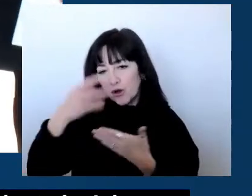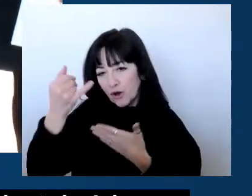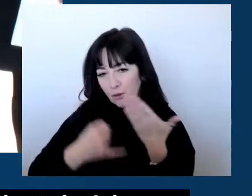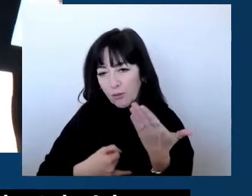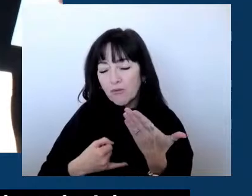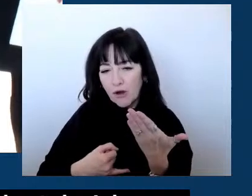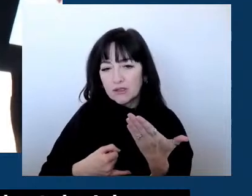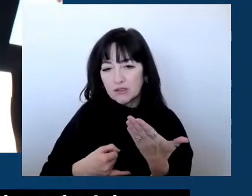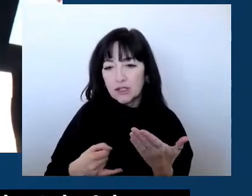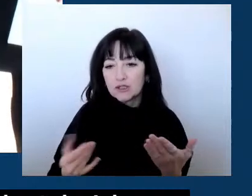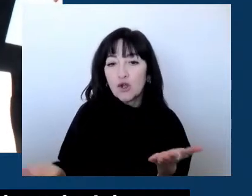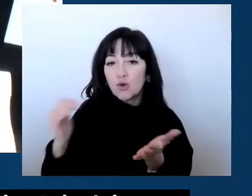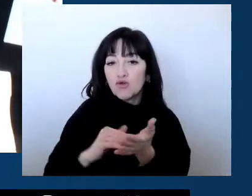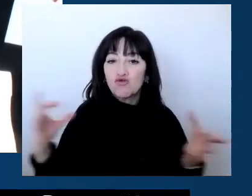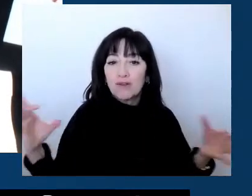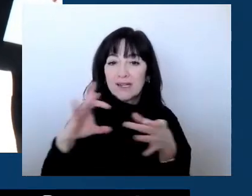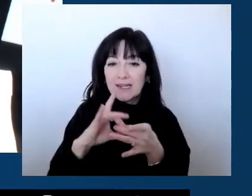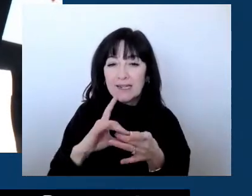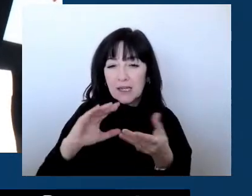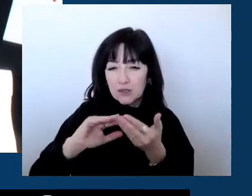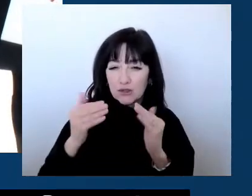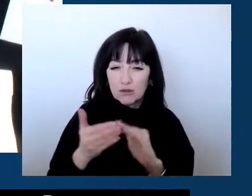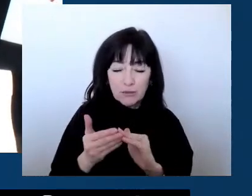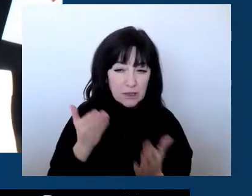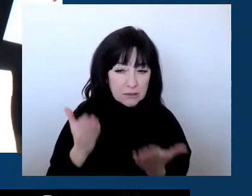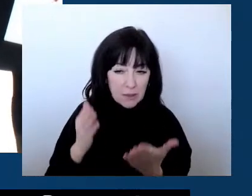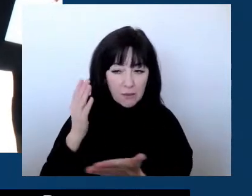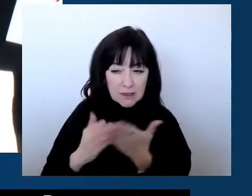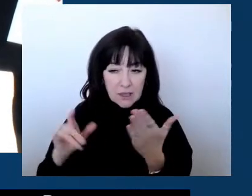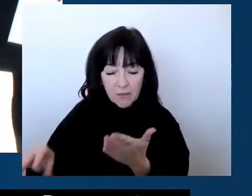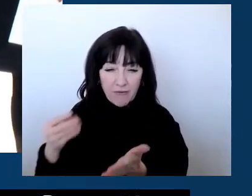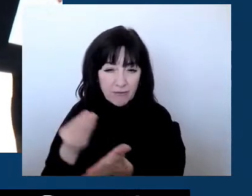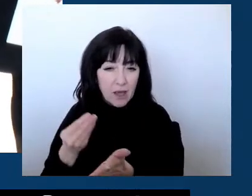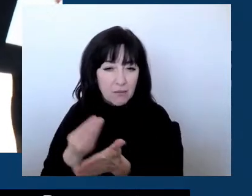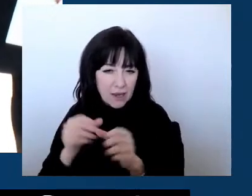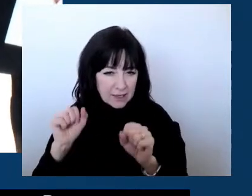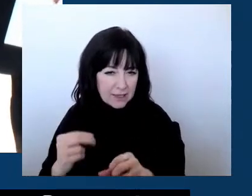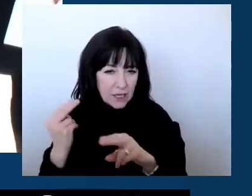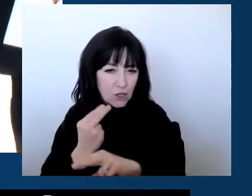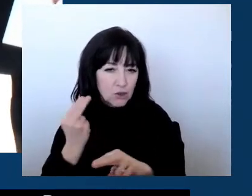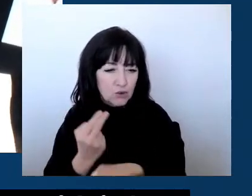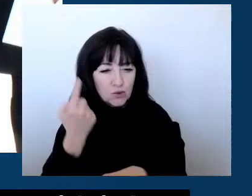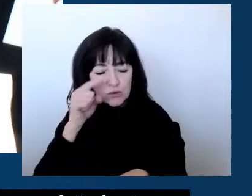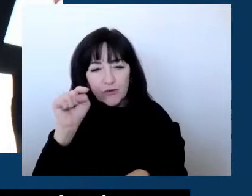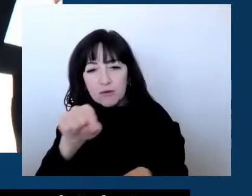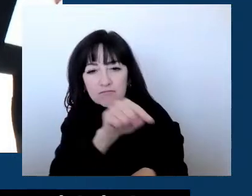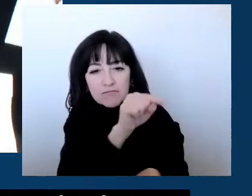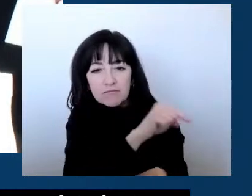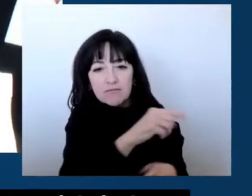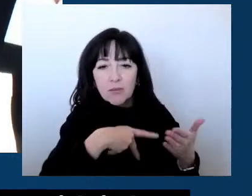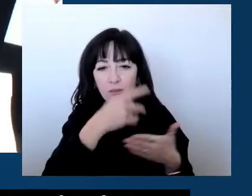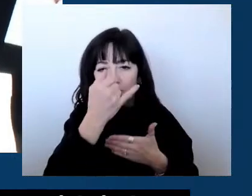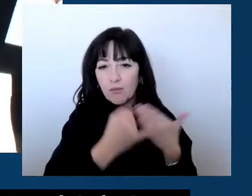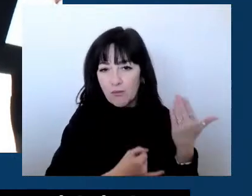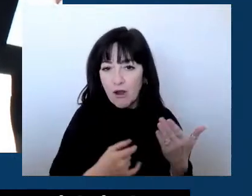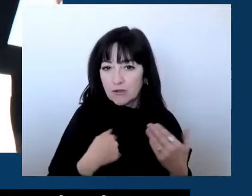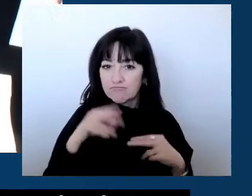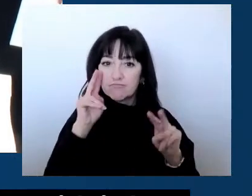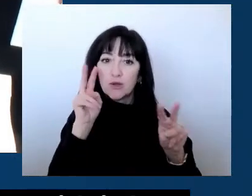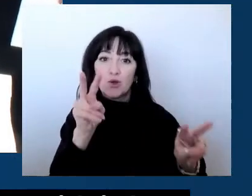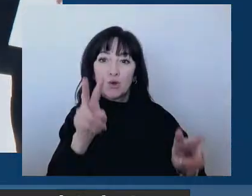Bipartisan Infrastructure Law, but could be a use for a lot of the other pots of money that are there too. And I'm very eager to see what ideas communities come forward with.